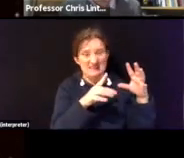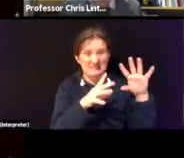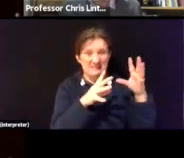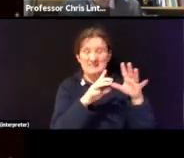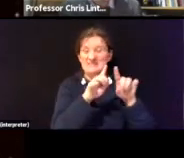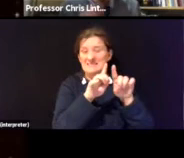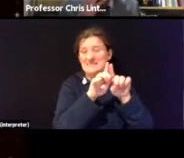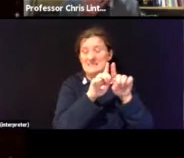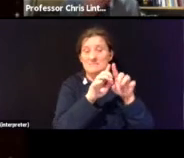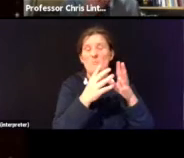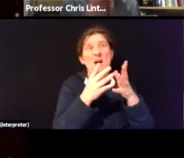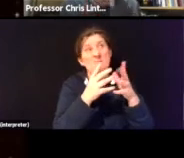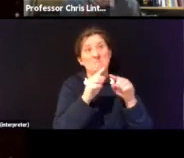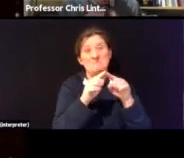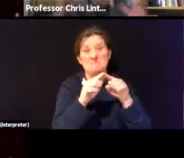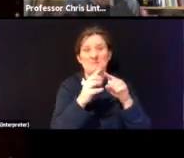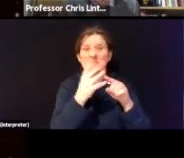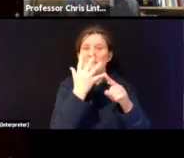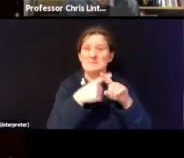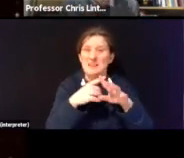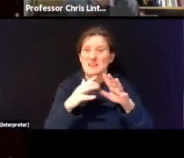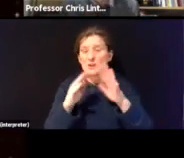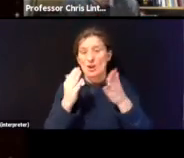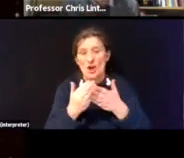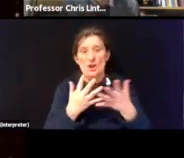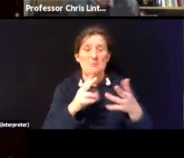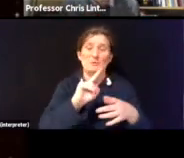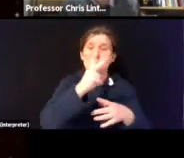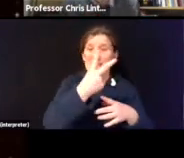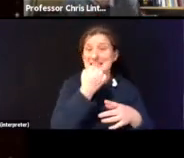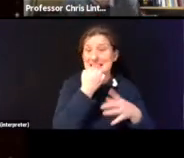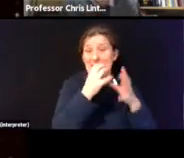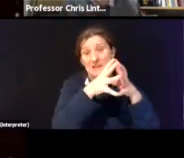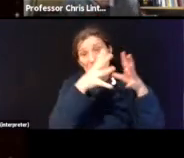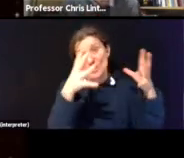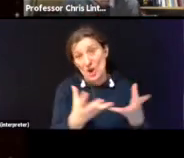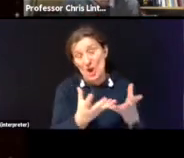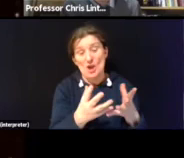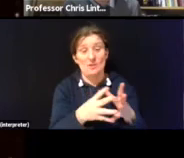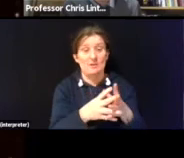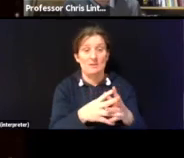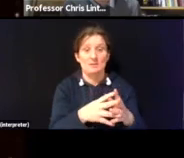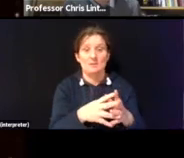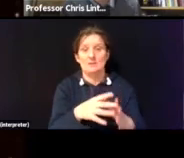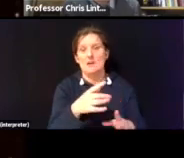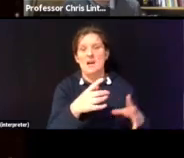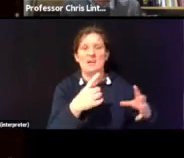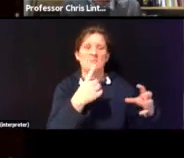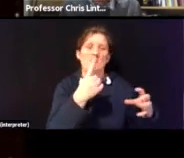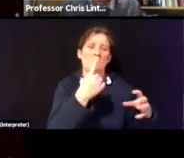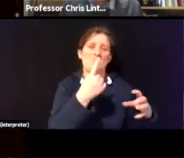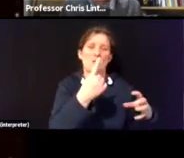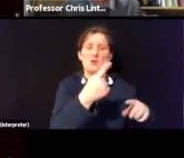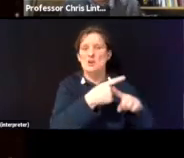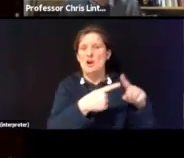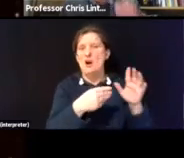about 5 times the size of the Earth. It's about twice the size. And it's 1.5 million miles from its star. So it's probably got a